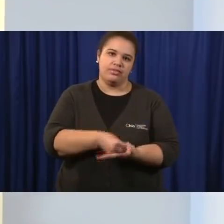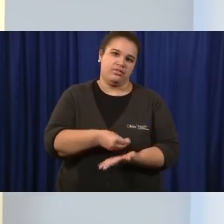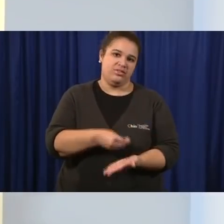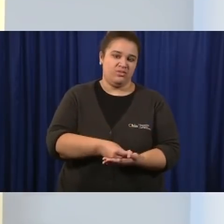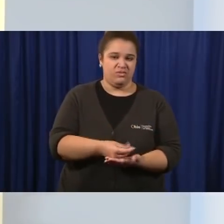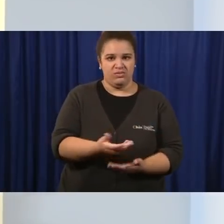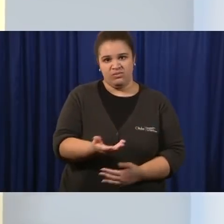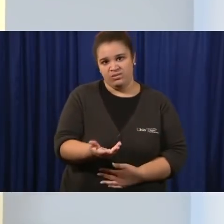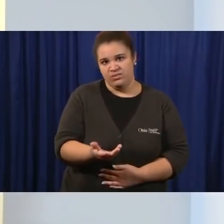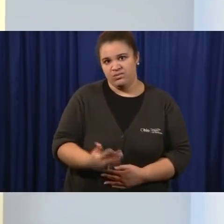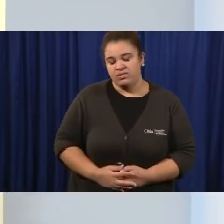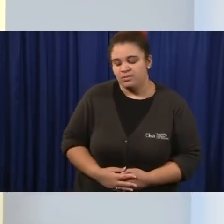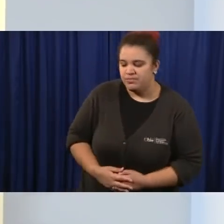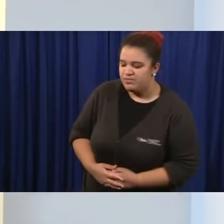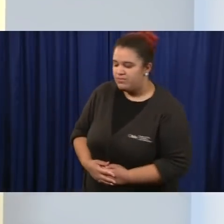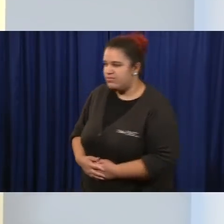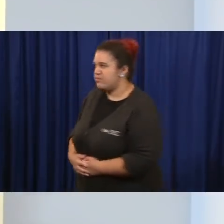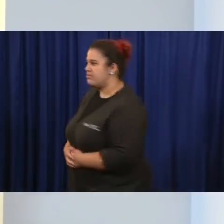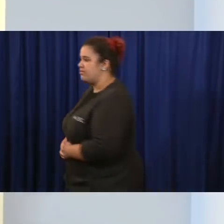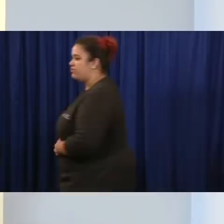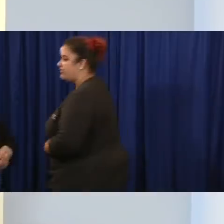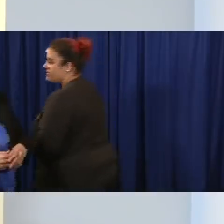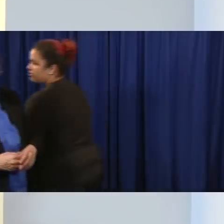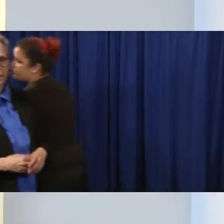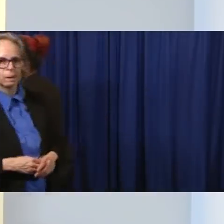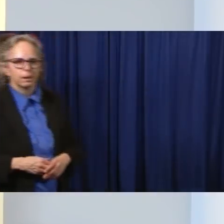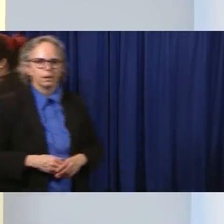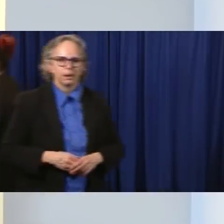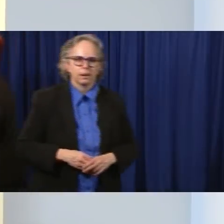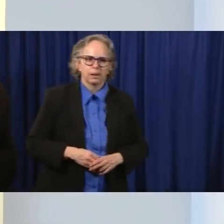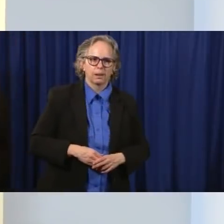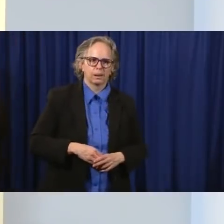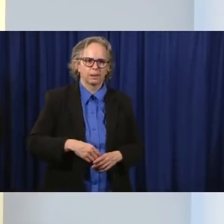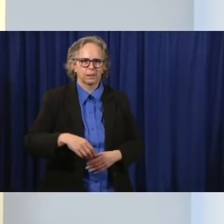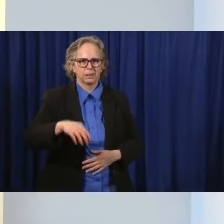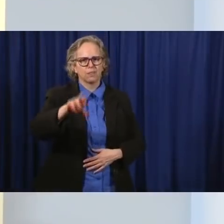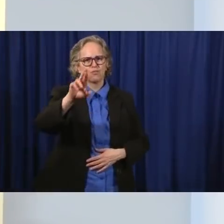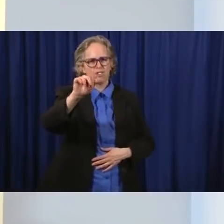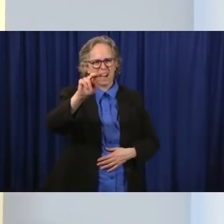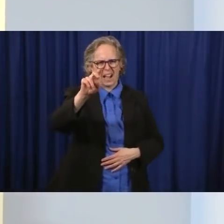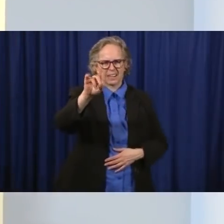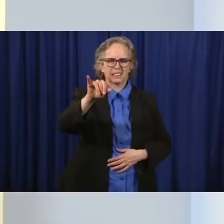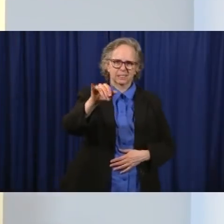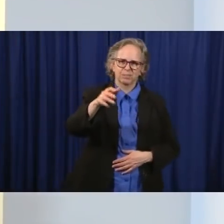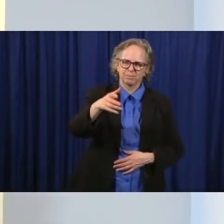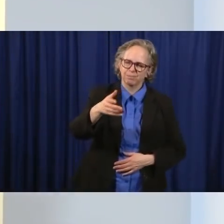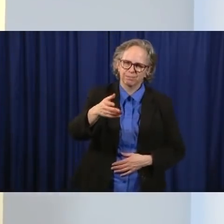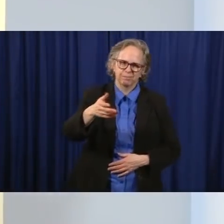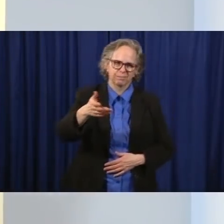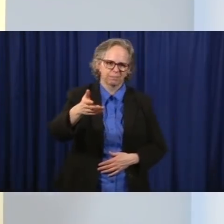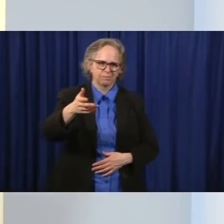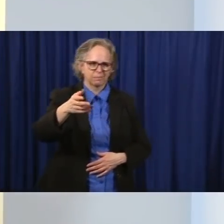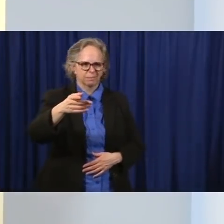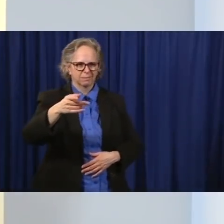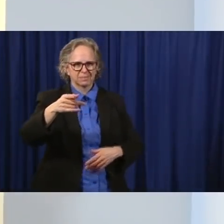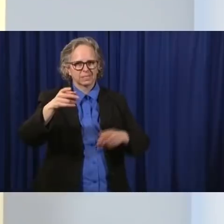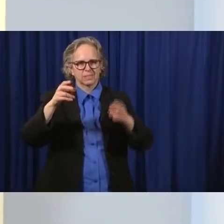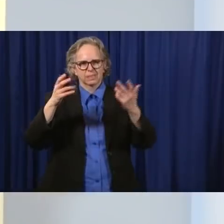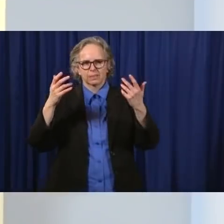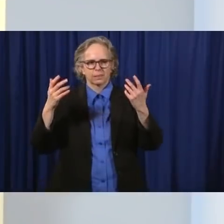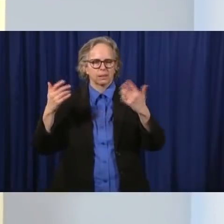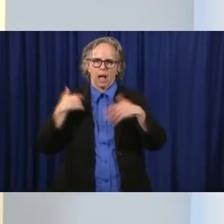Yeah, Randy, I think that you've probably hit on the topic that's been the most